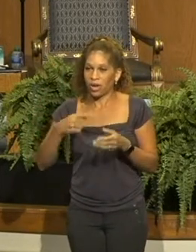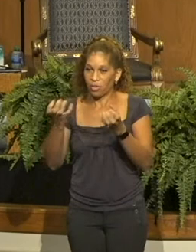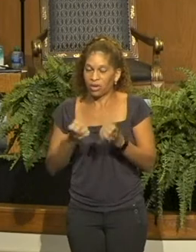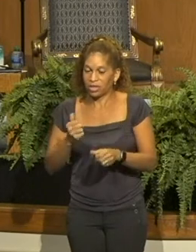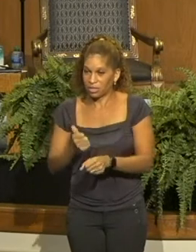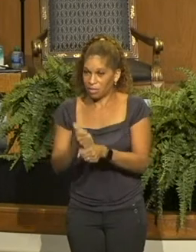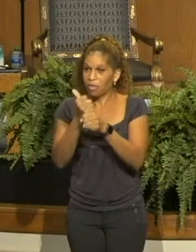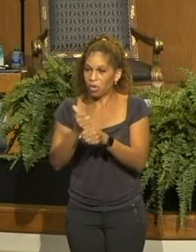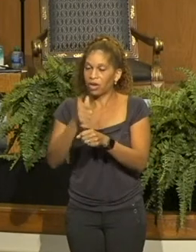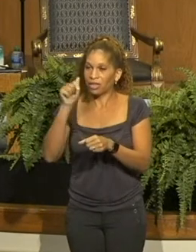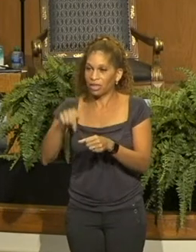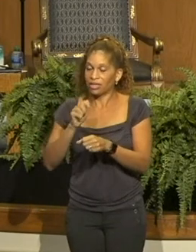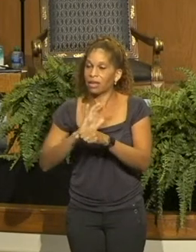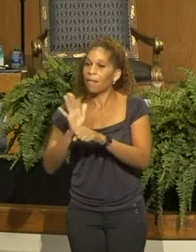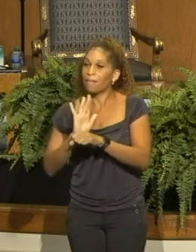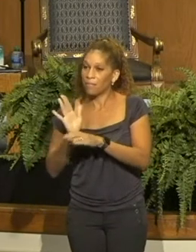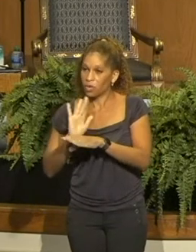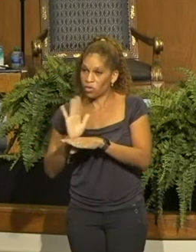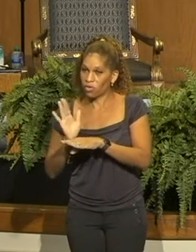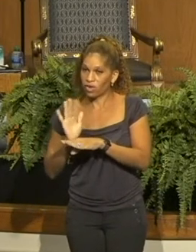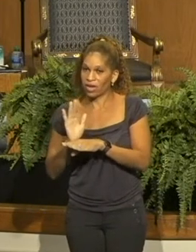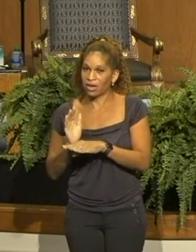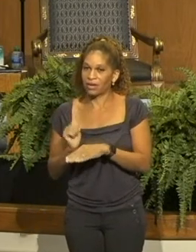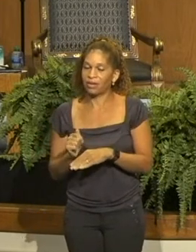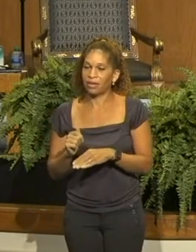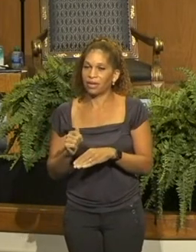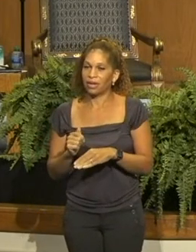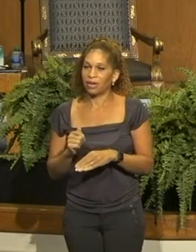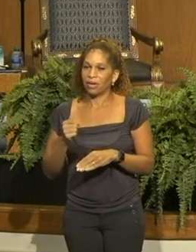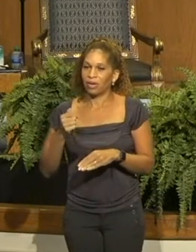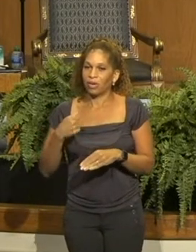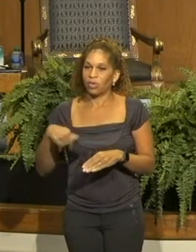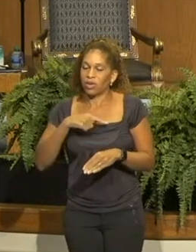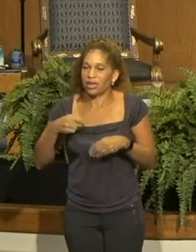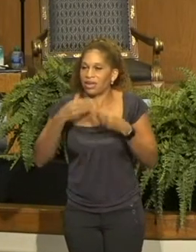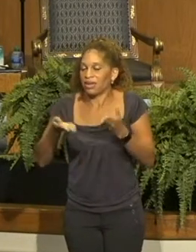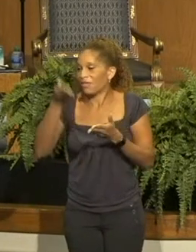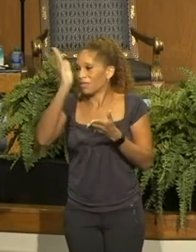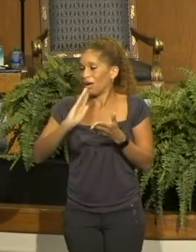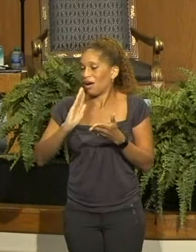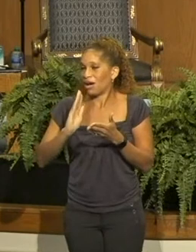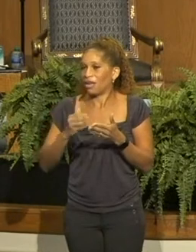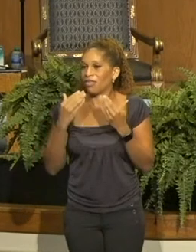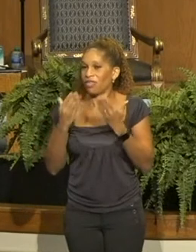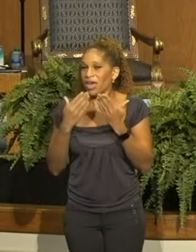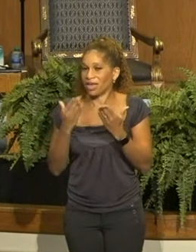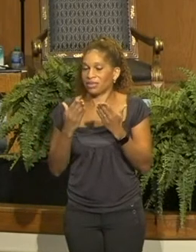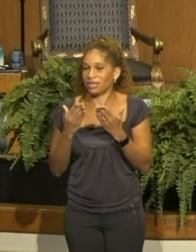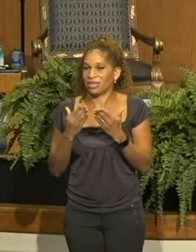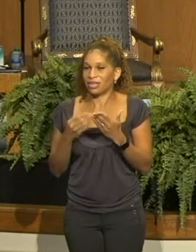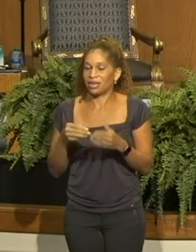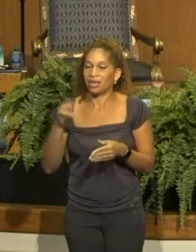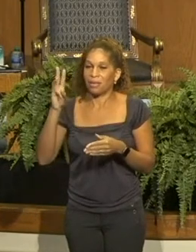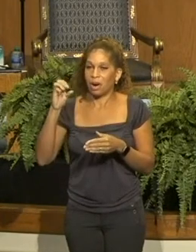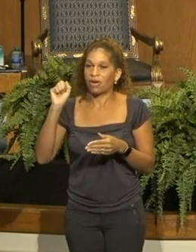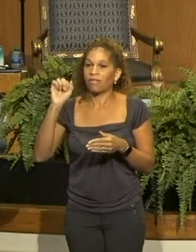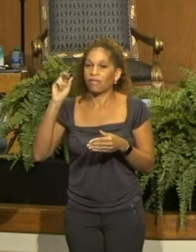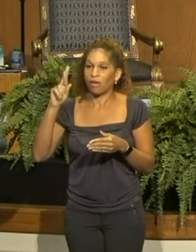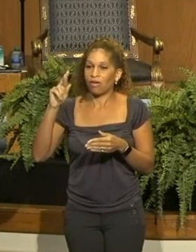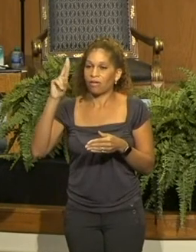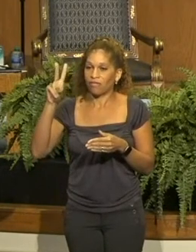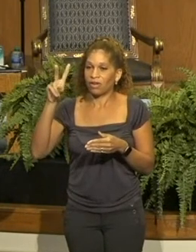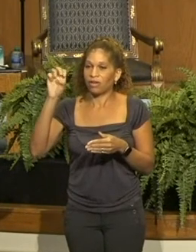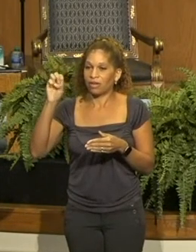support this franchise of film. We give God thanks because Marvel got it right with this one. And